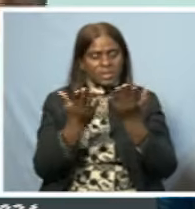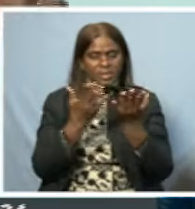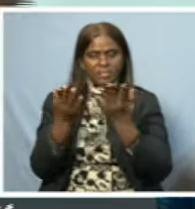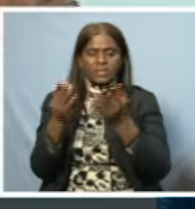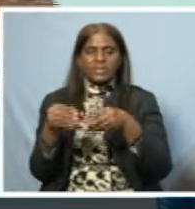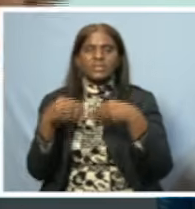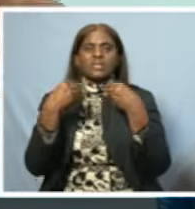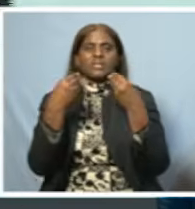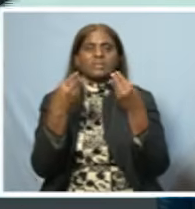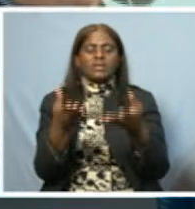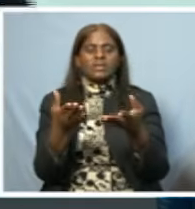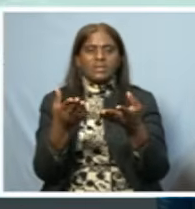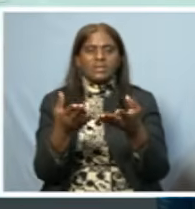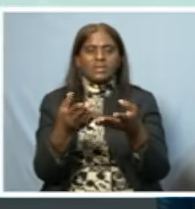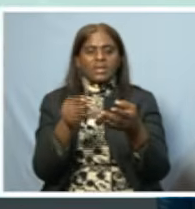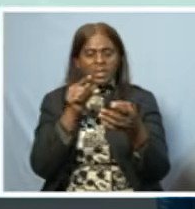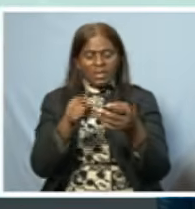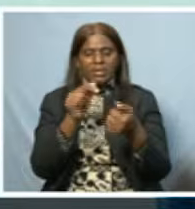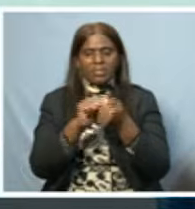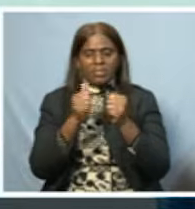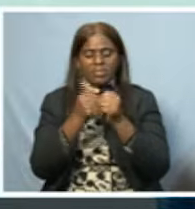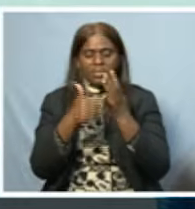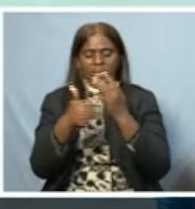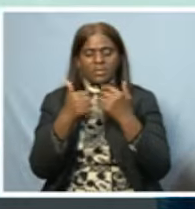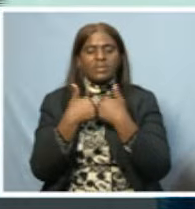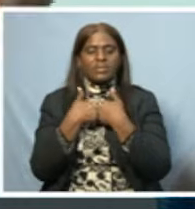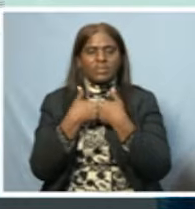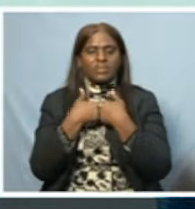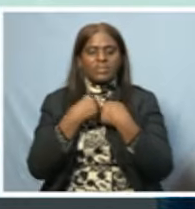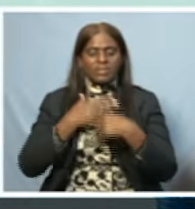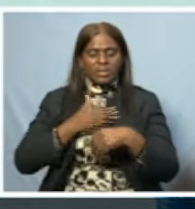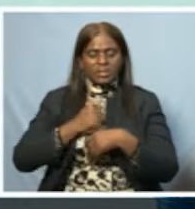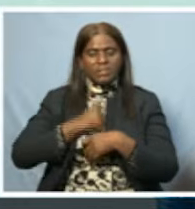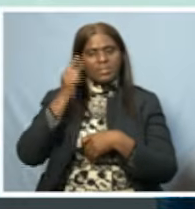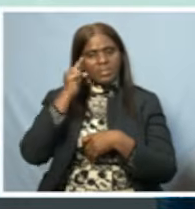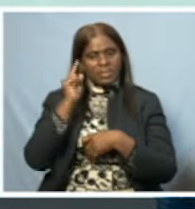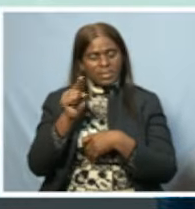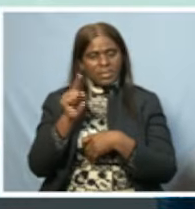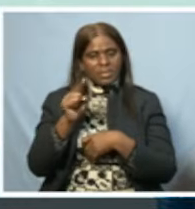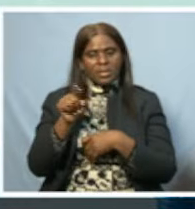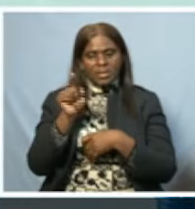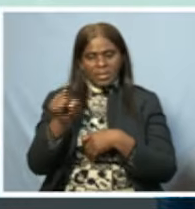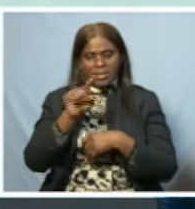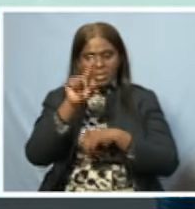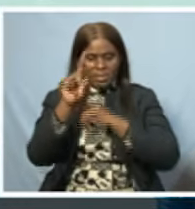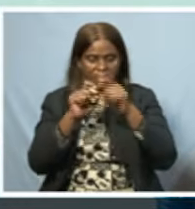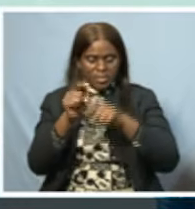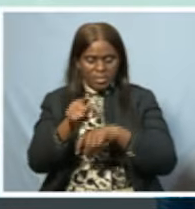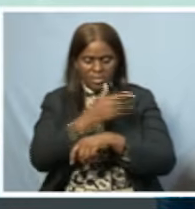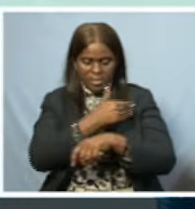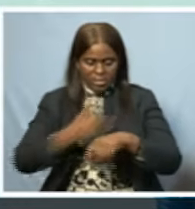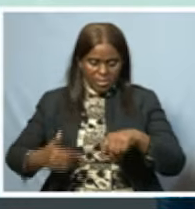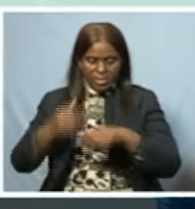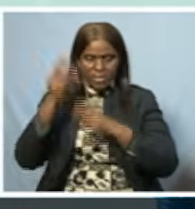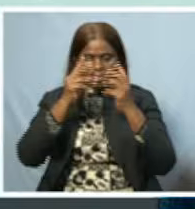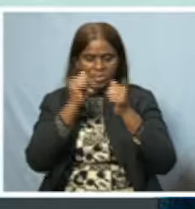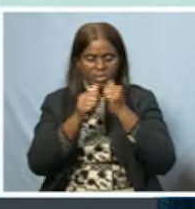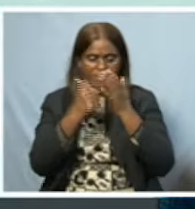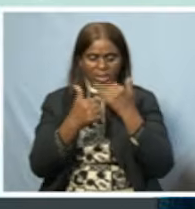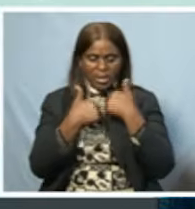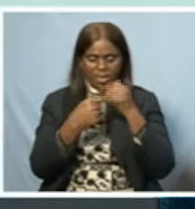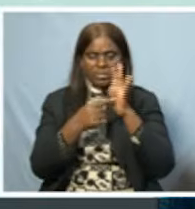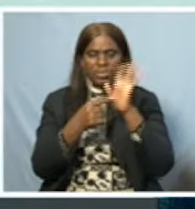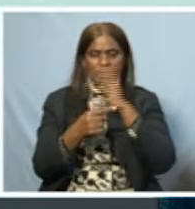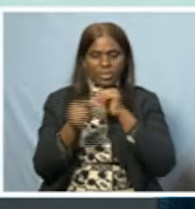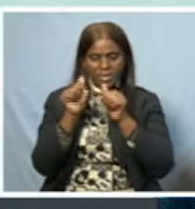delivery, the effects that it has. Yes. I think that is the question. A Yes. serious concern, yes, which has come out, and